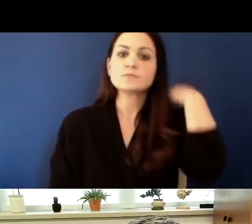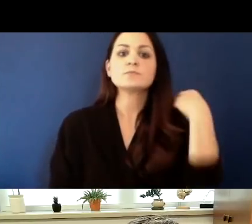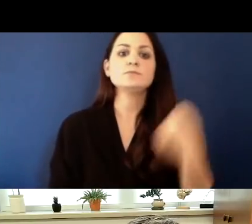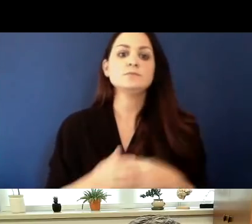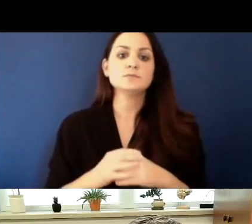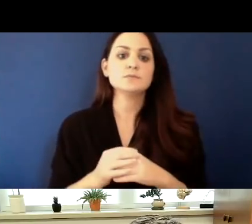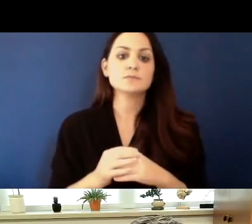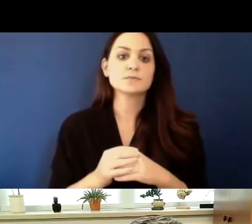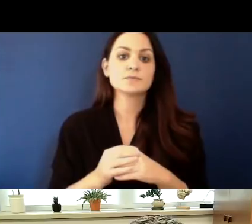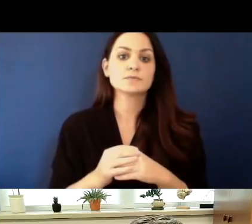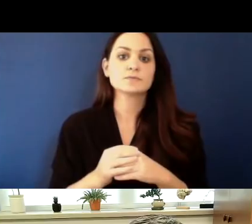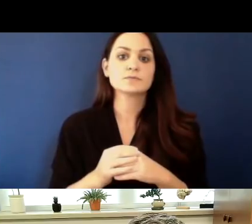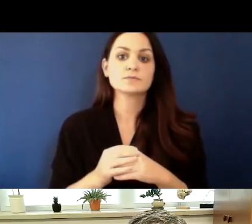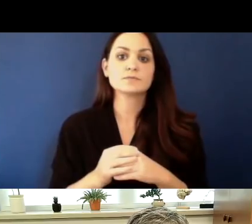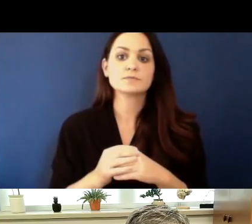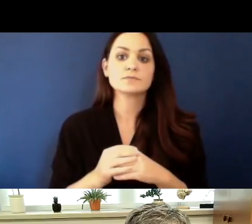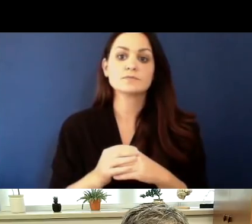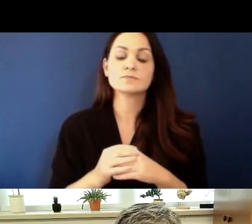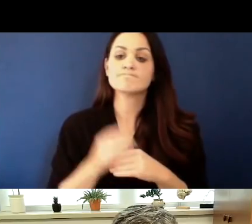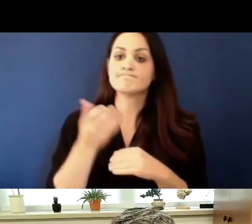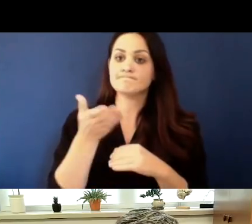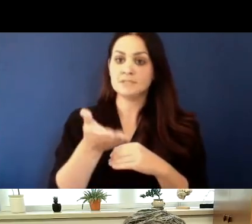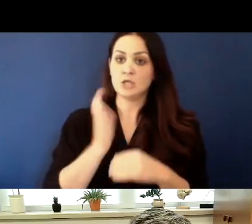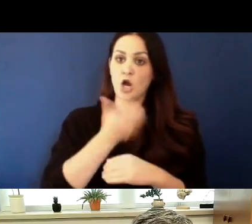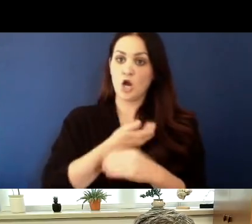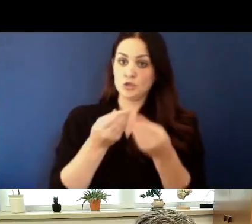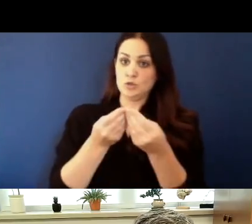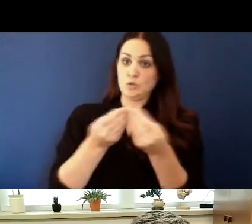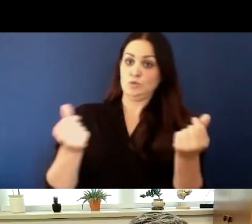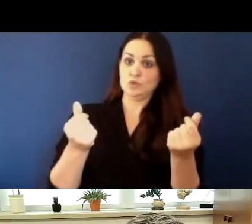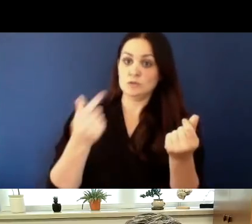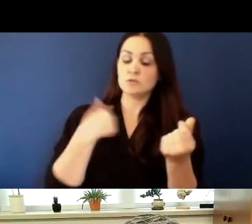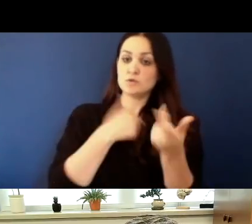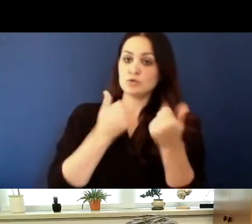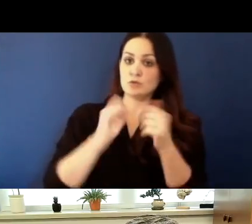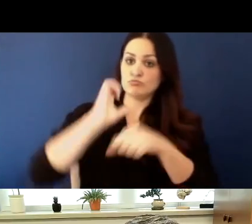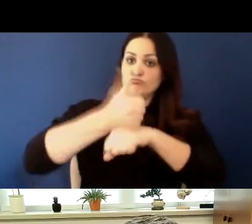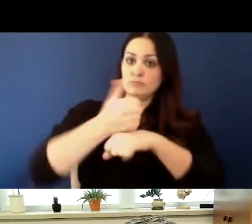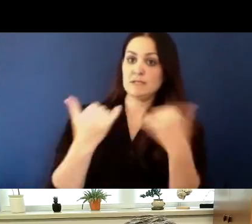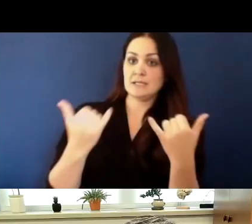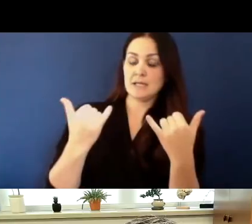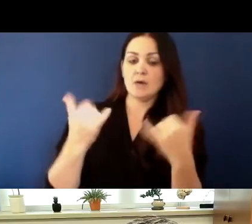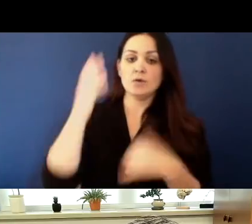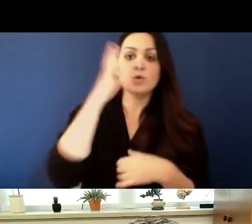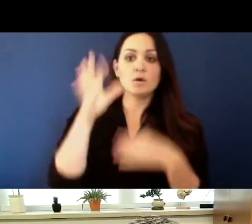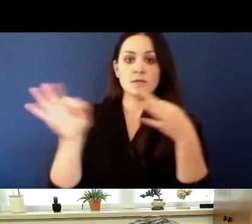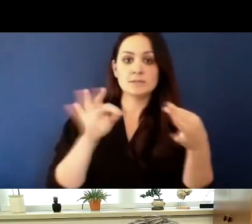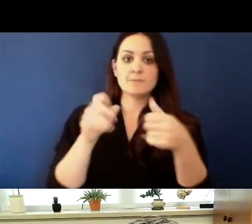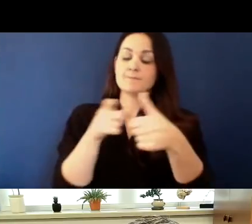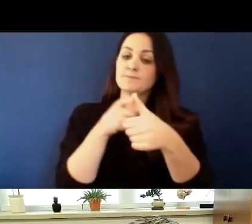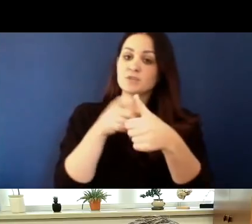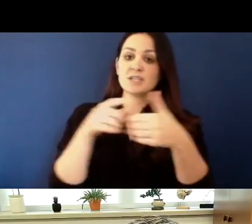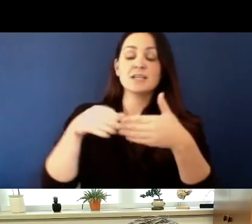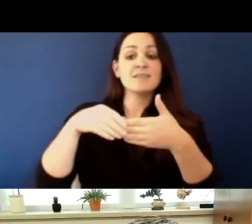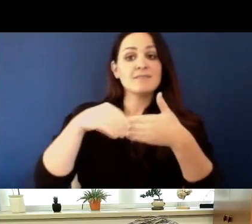So these are the solutions that we are implementing now, and I'll go through them briefly. So the first is flexible and